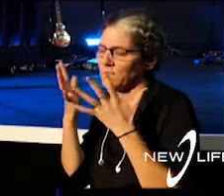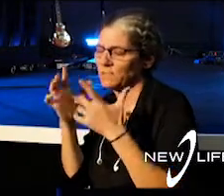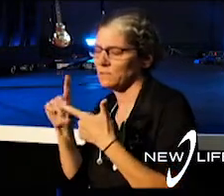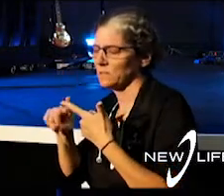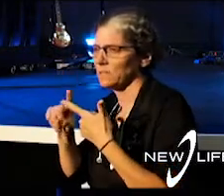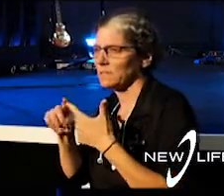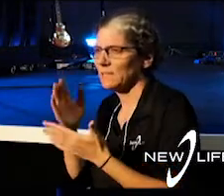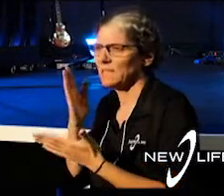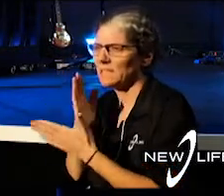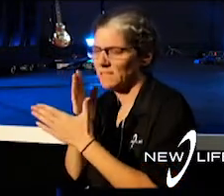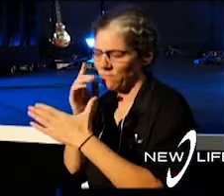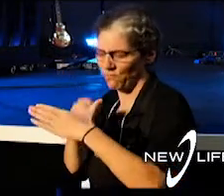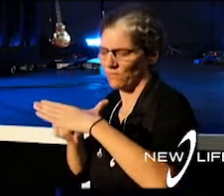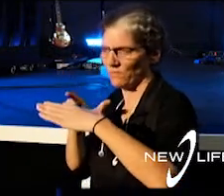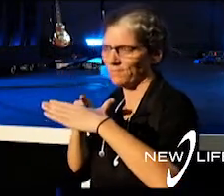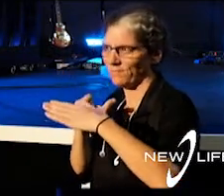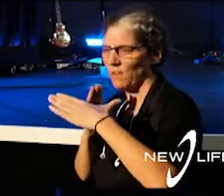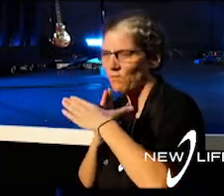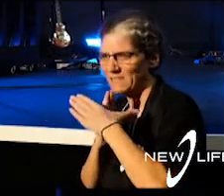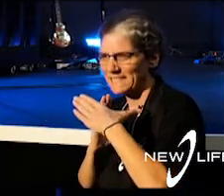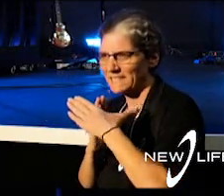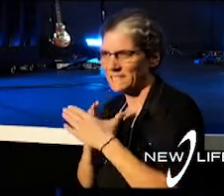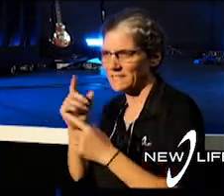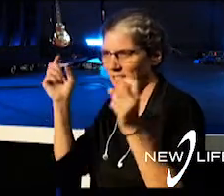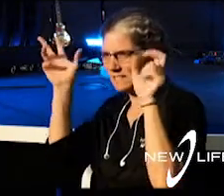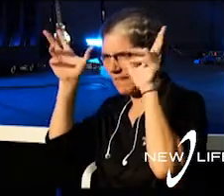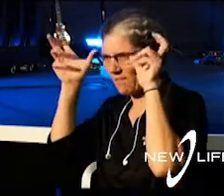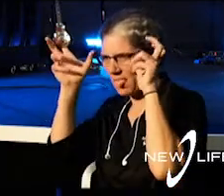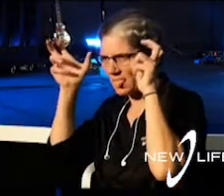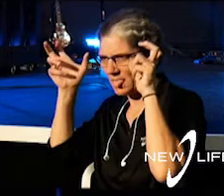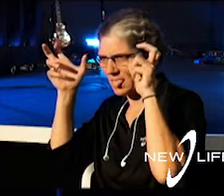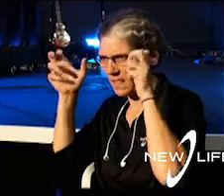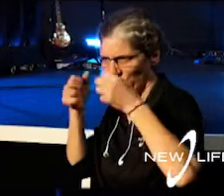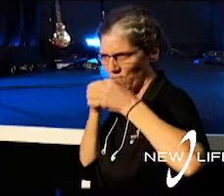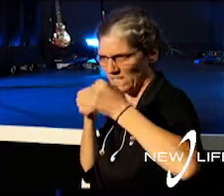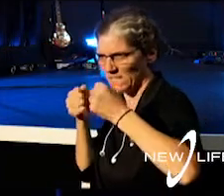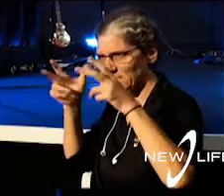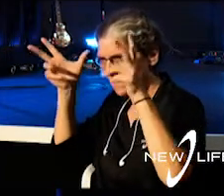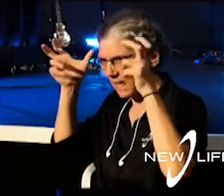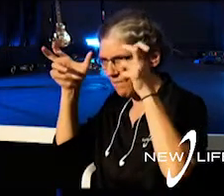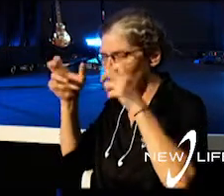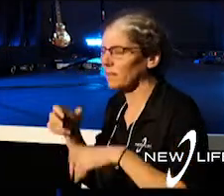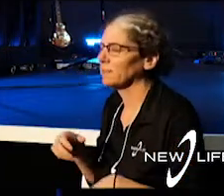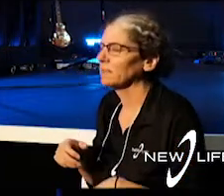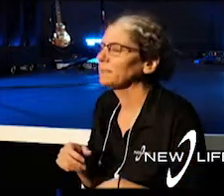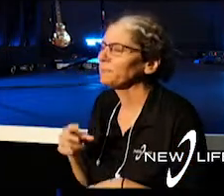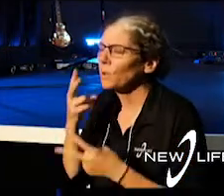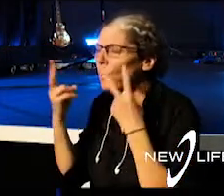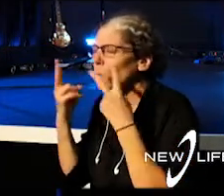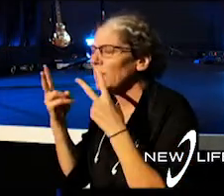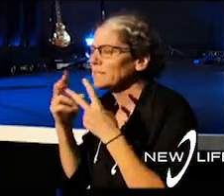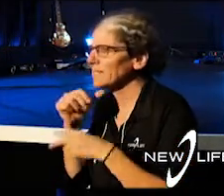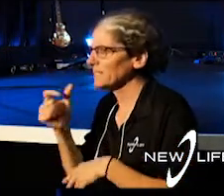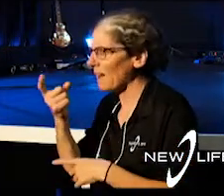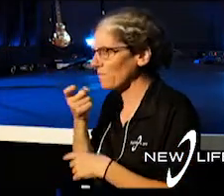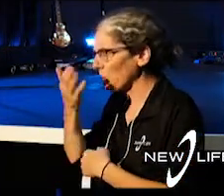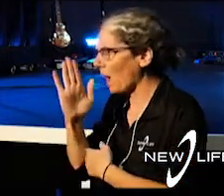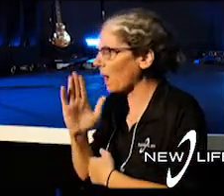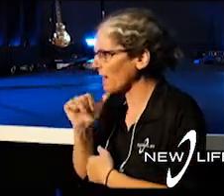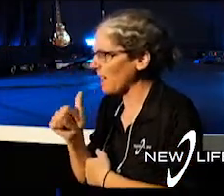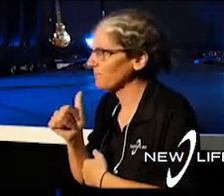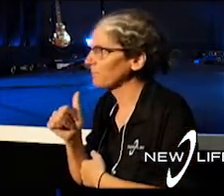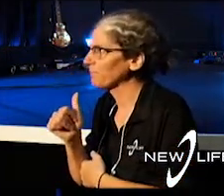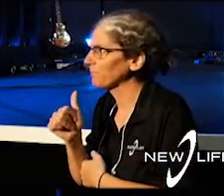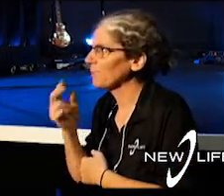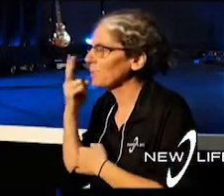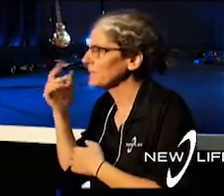resist the devil. If you do step one, you'll be able to recognize when something isn't from the Lord.